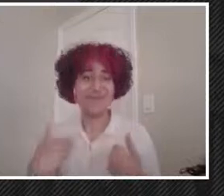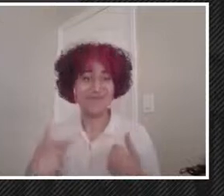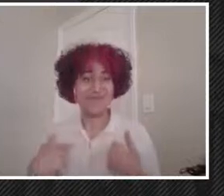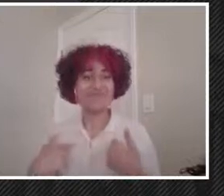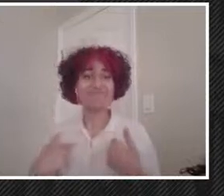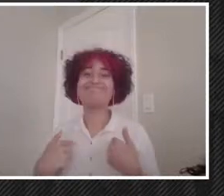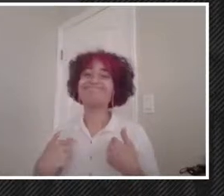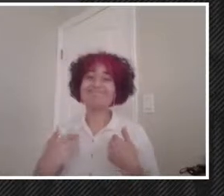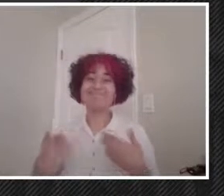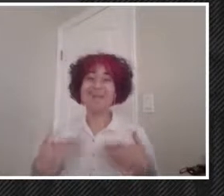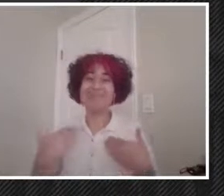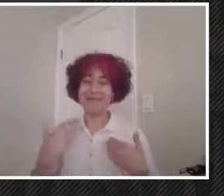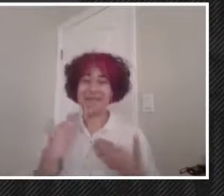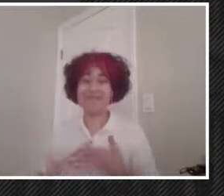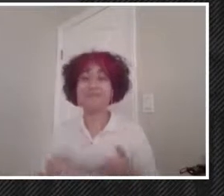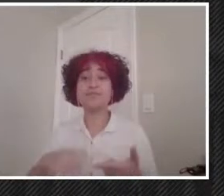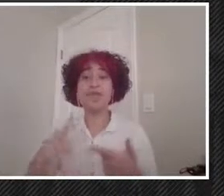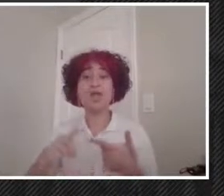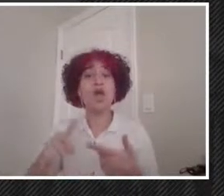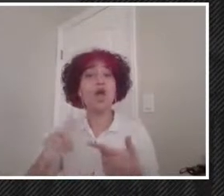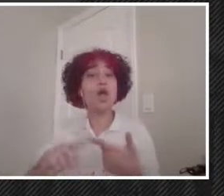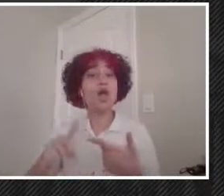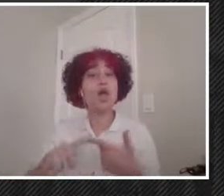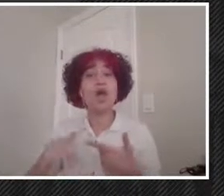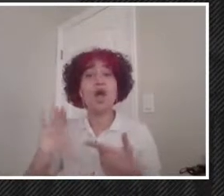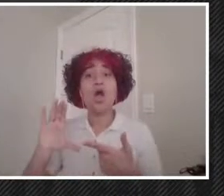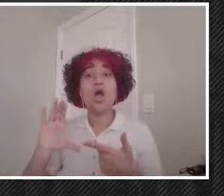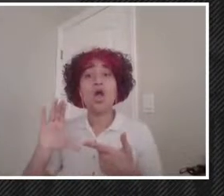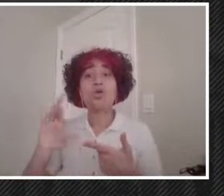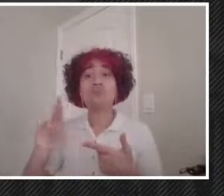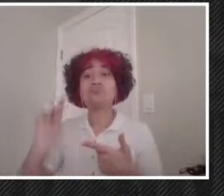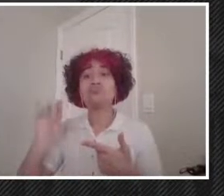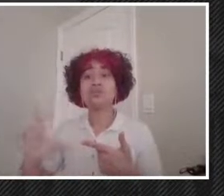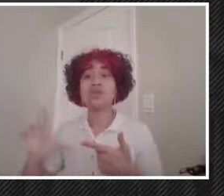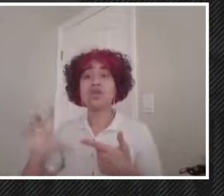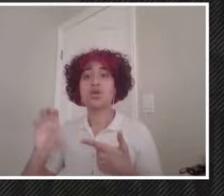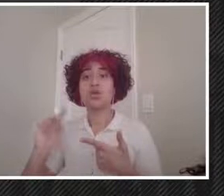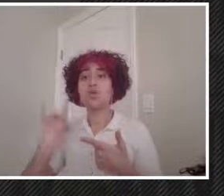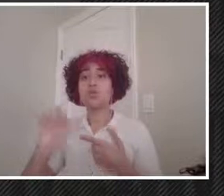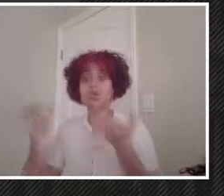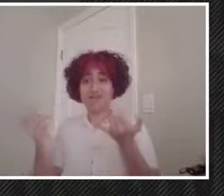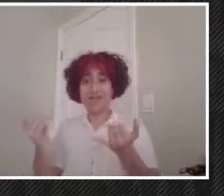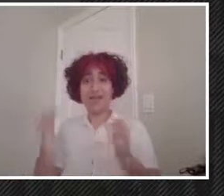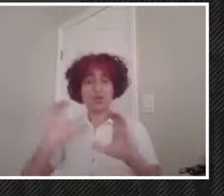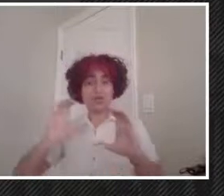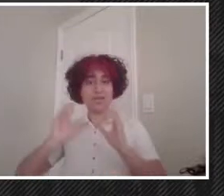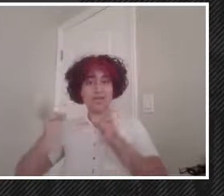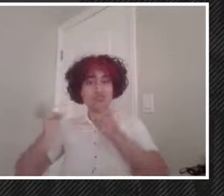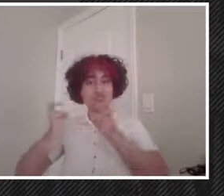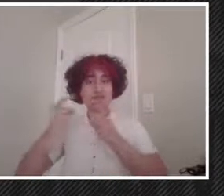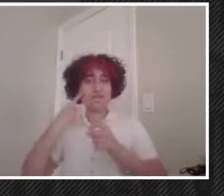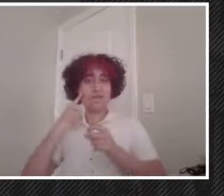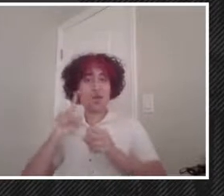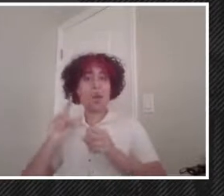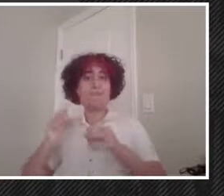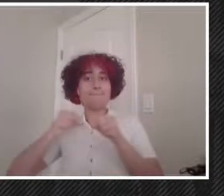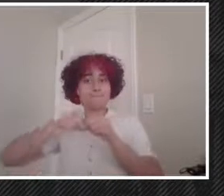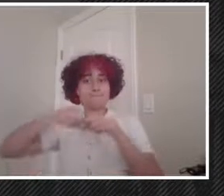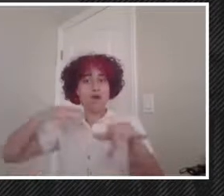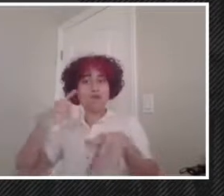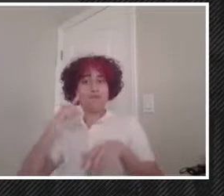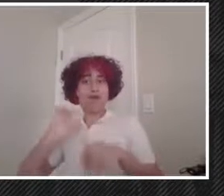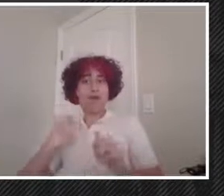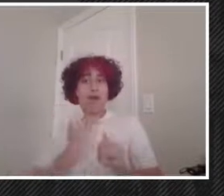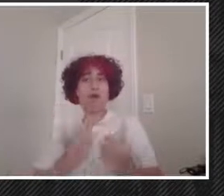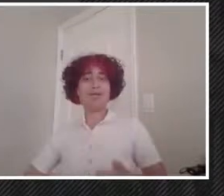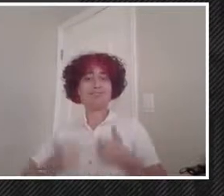sis. Crystal Cooper is currently the Director of Communications for March for Our Lives, an organization that